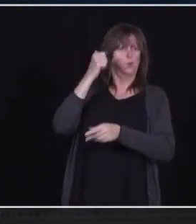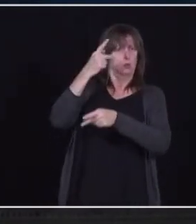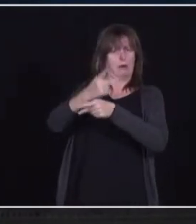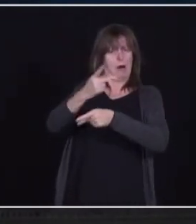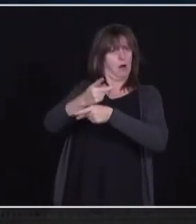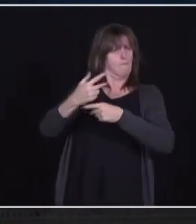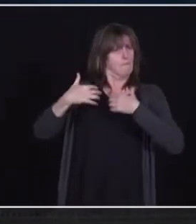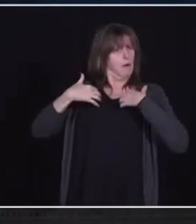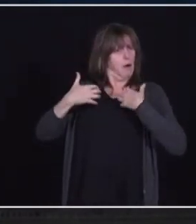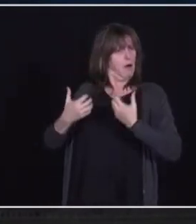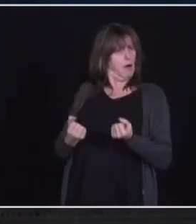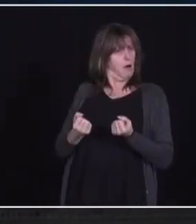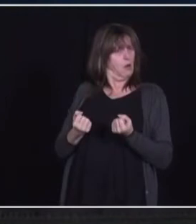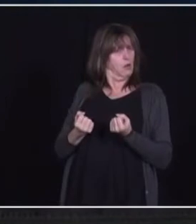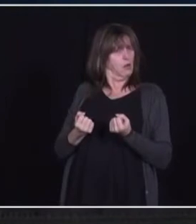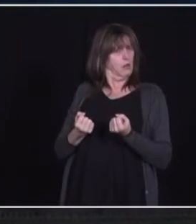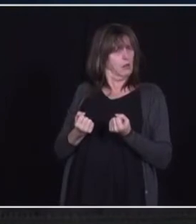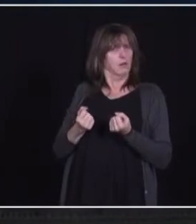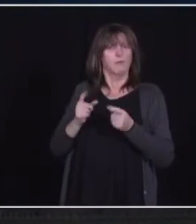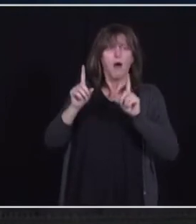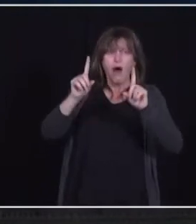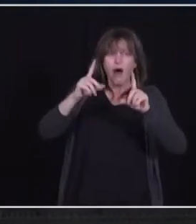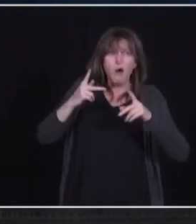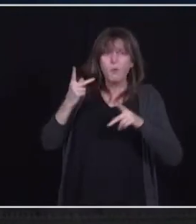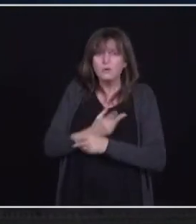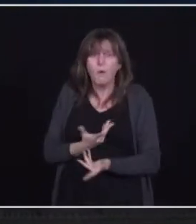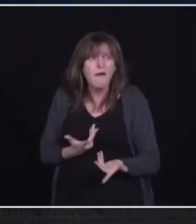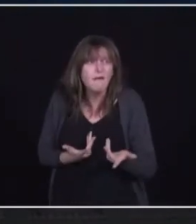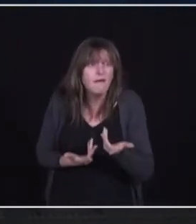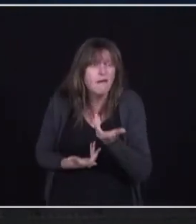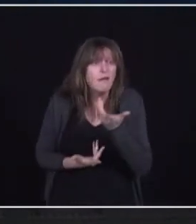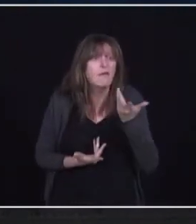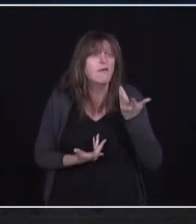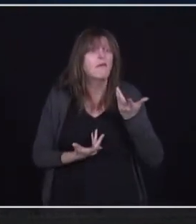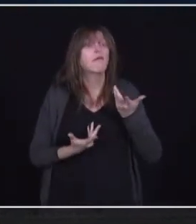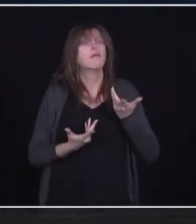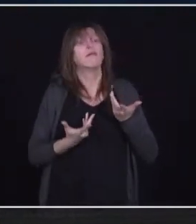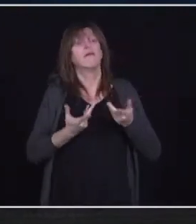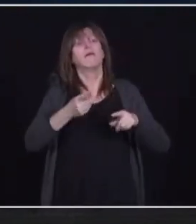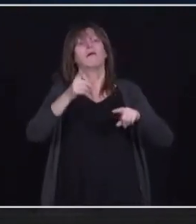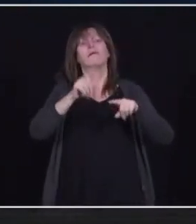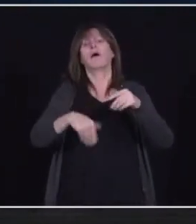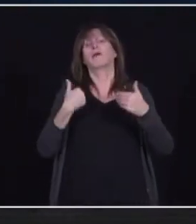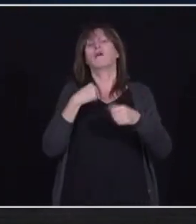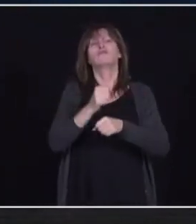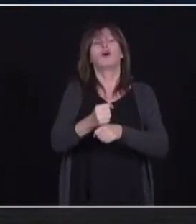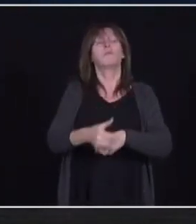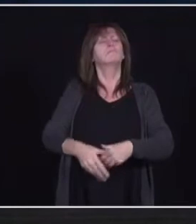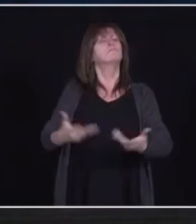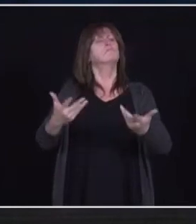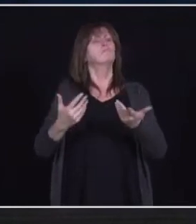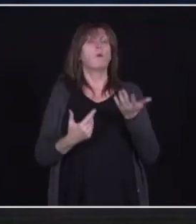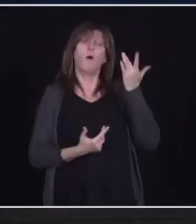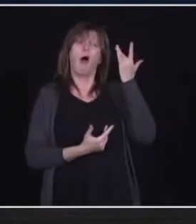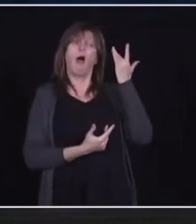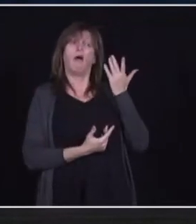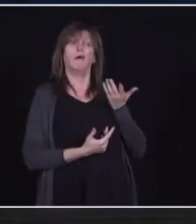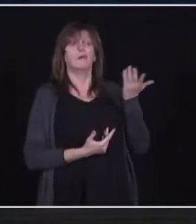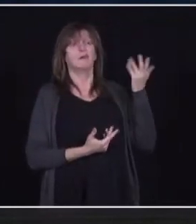and then to make it worse, I'm going to put everyone out of work. This is not, folks, I can tell you, this is